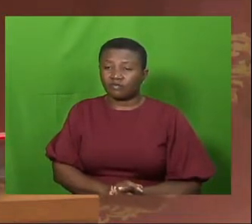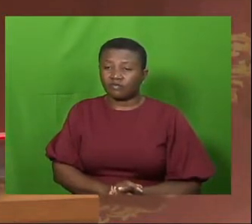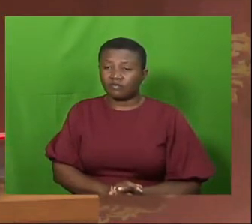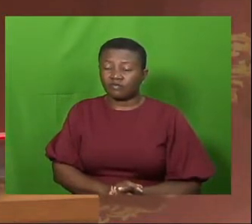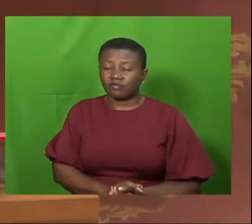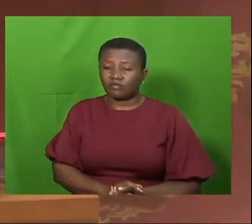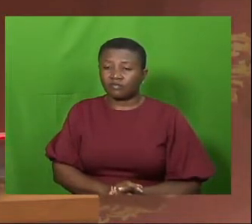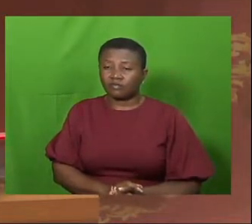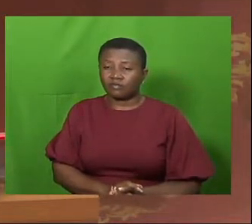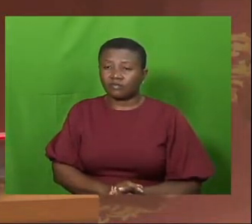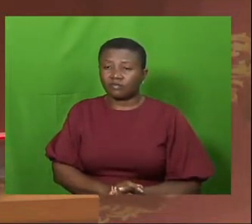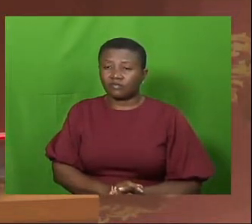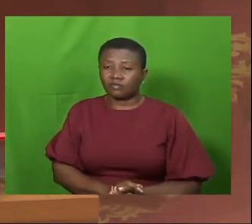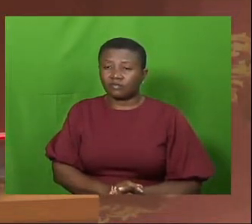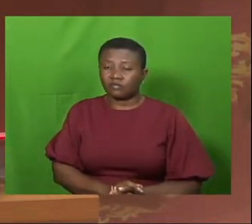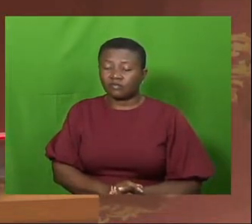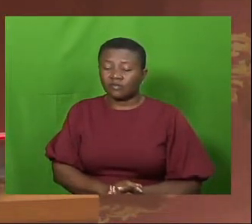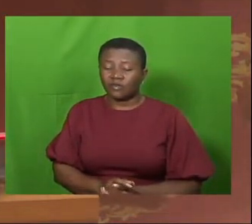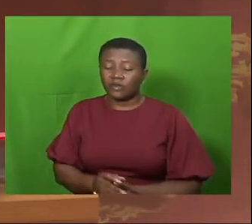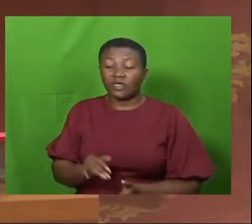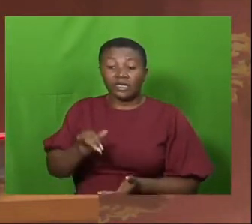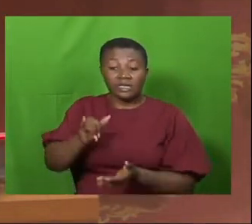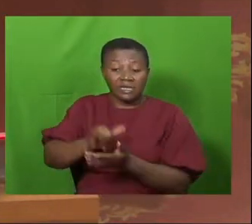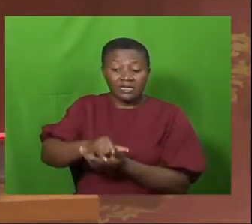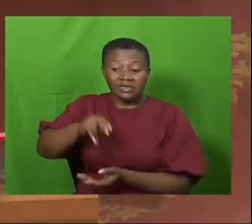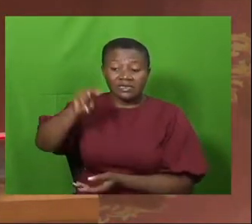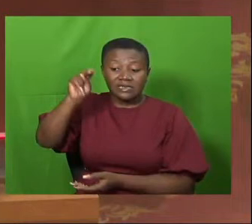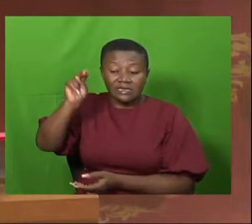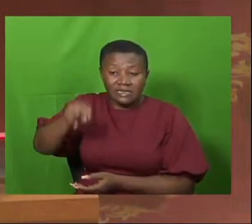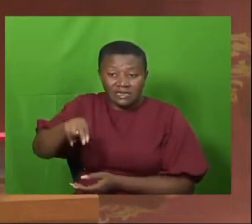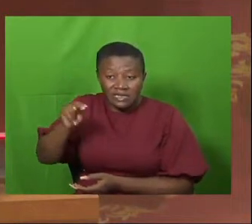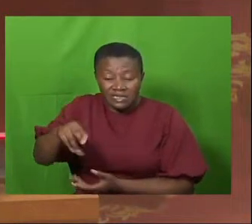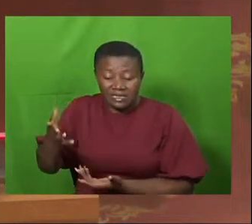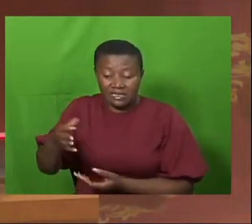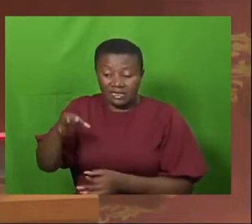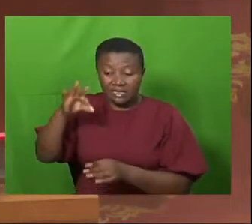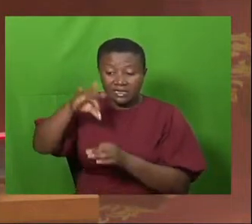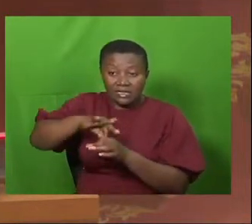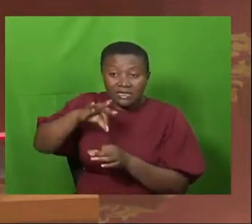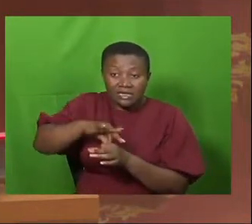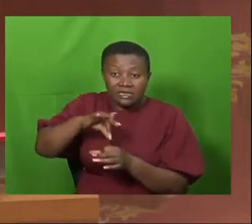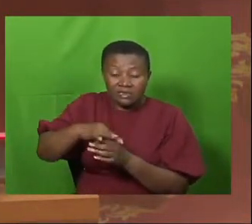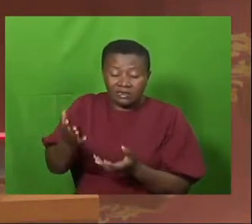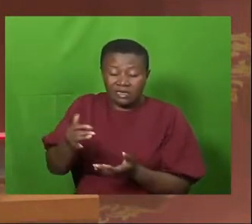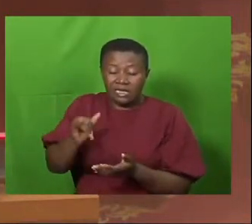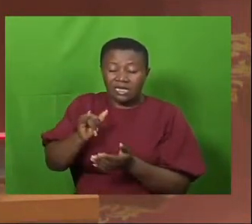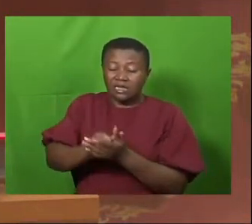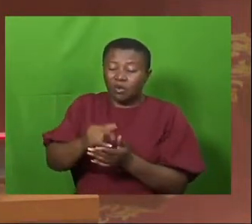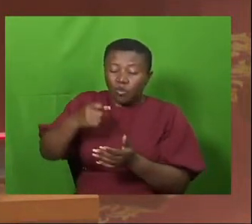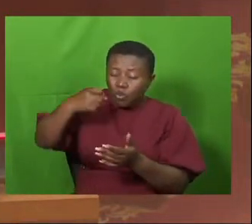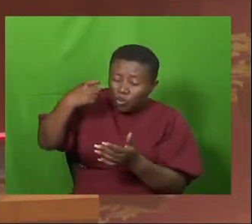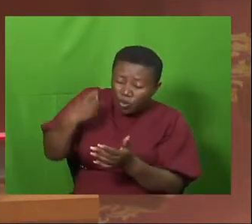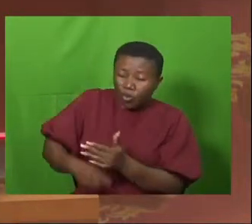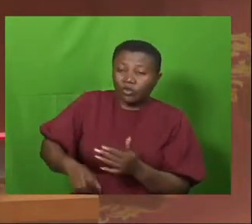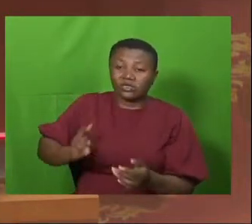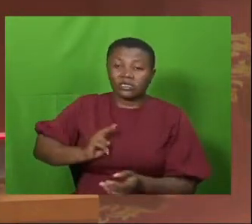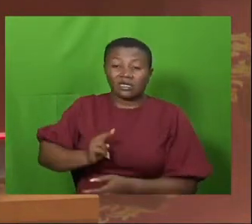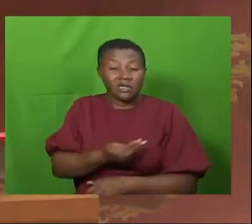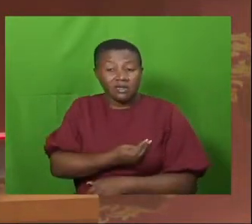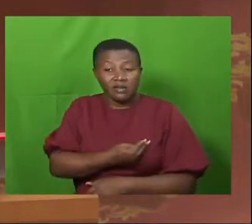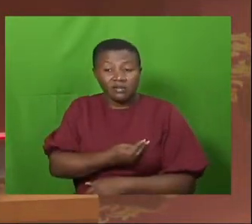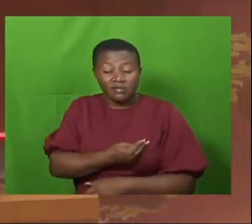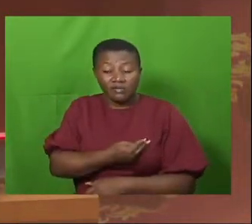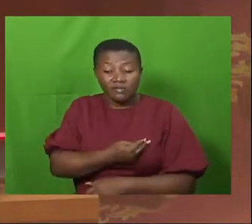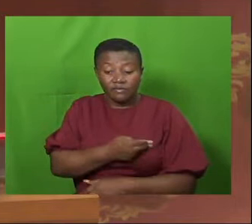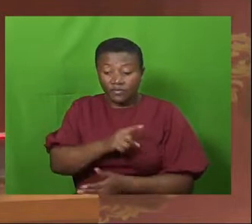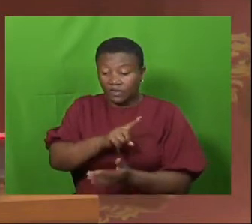71. It requires a referendum, which will come at a cost. And this is coming from